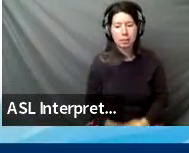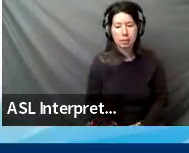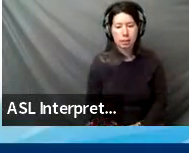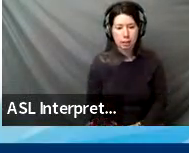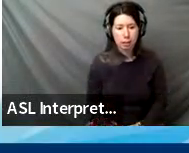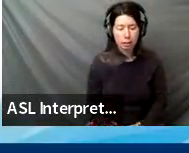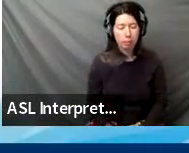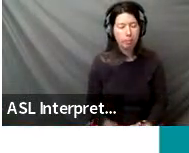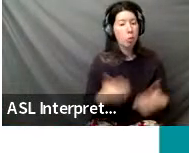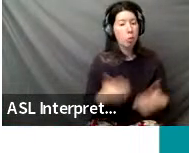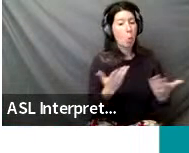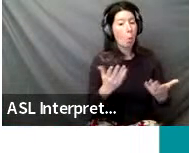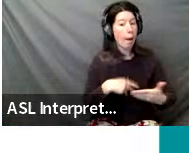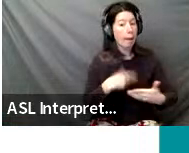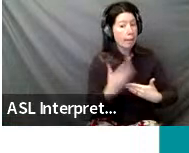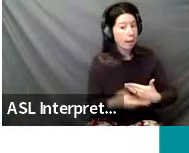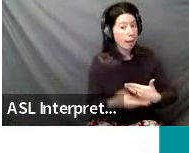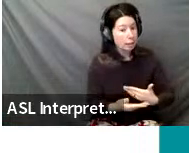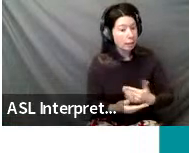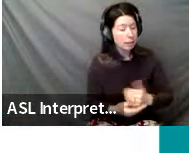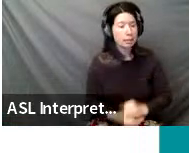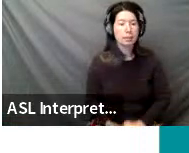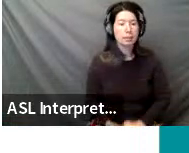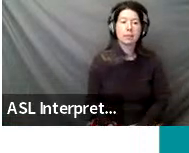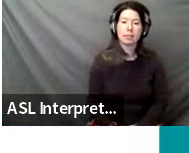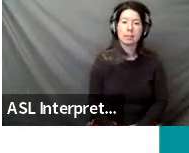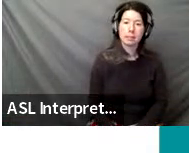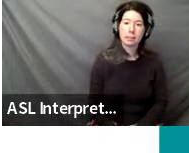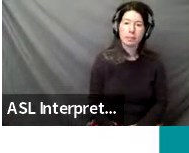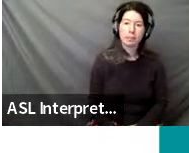Okay, what's next, you might ask? Next slide, please.